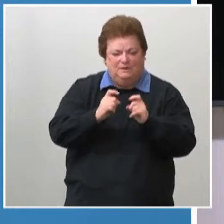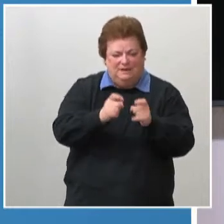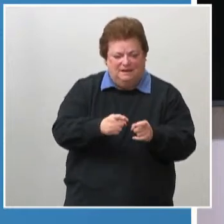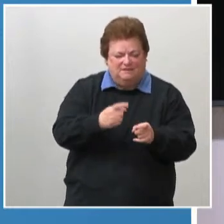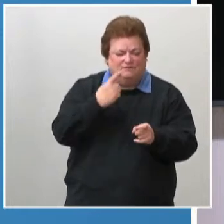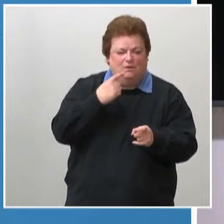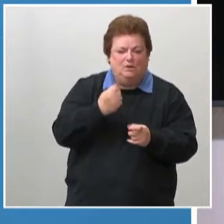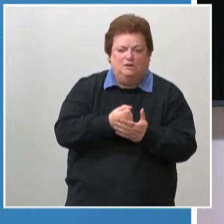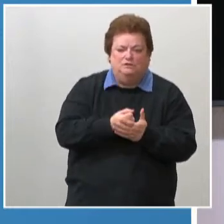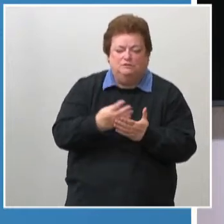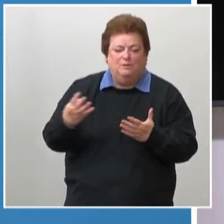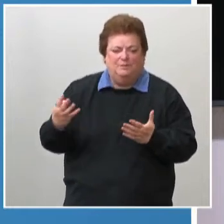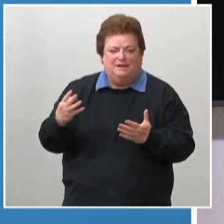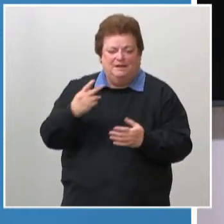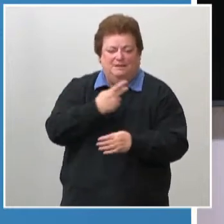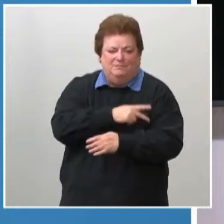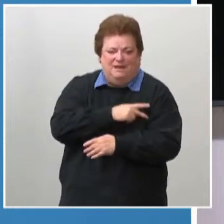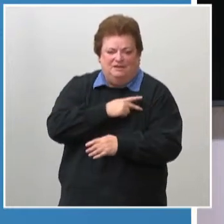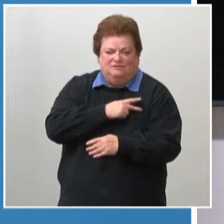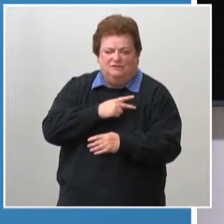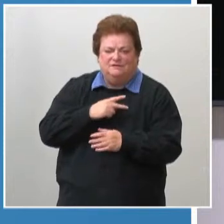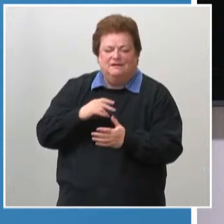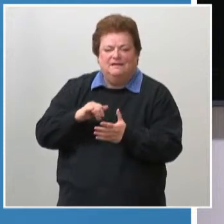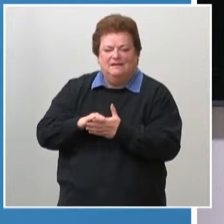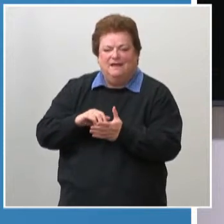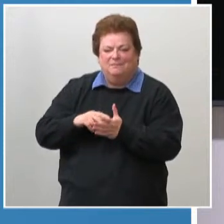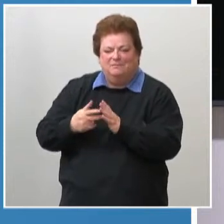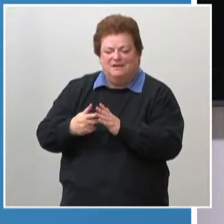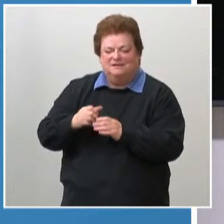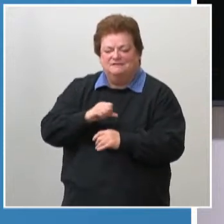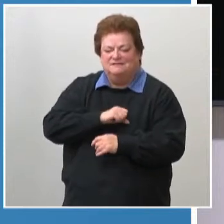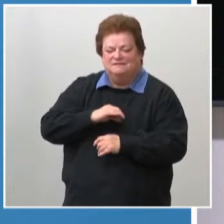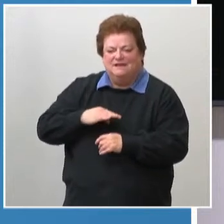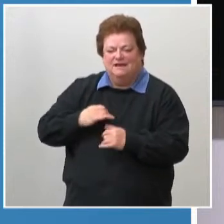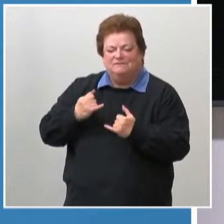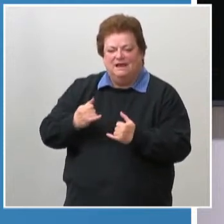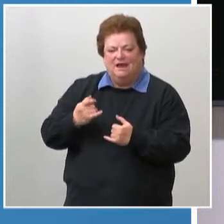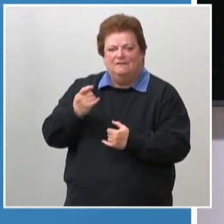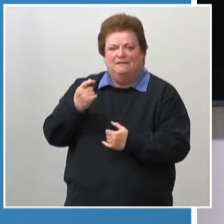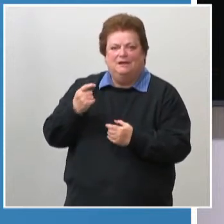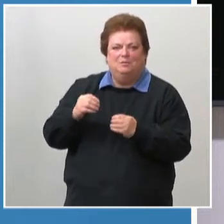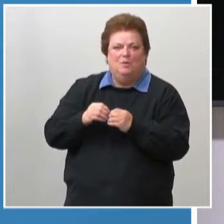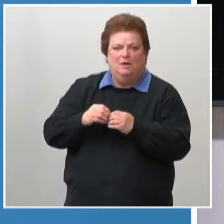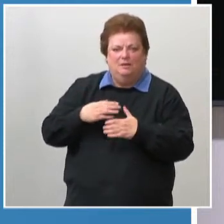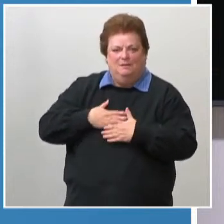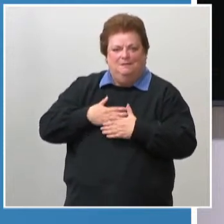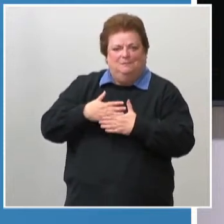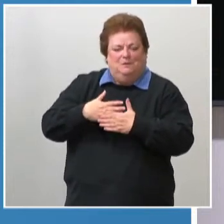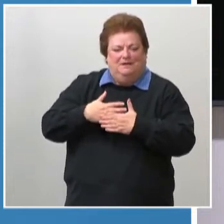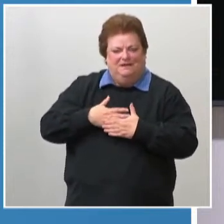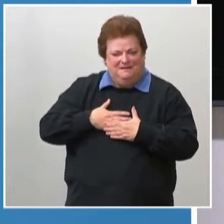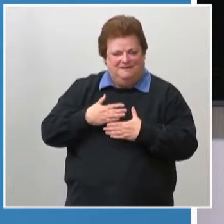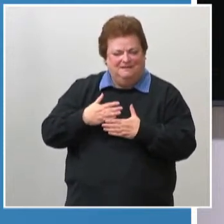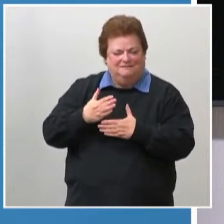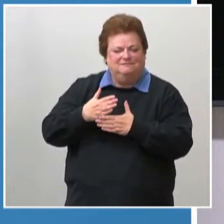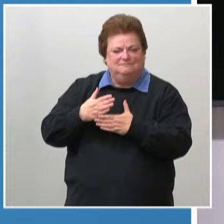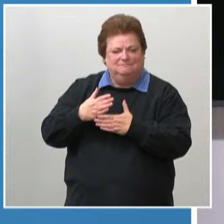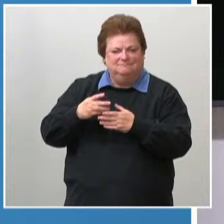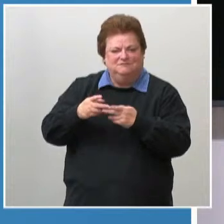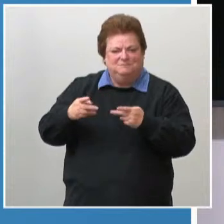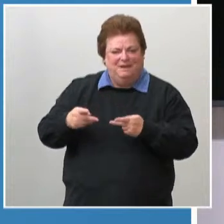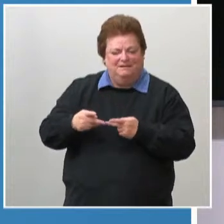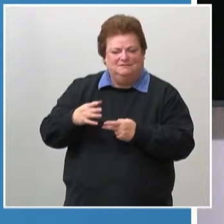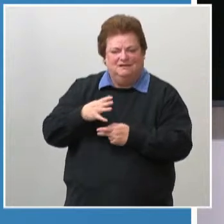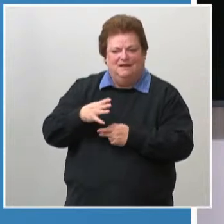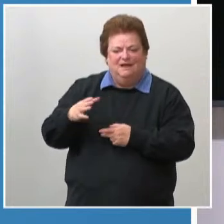to so many patients, that lessening allows the staff a little bit of a breathing space and allows them